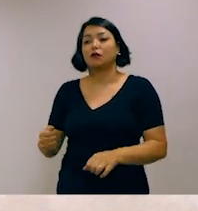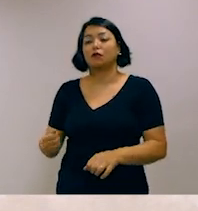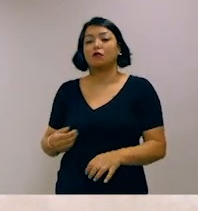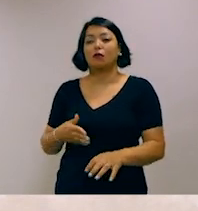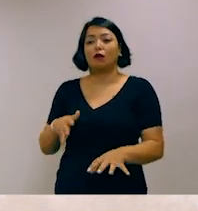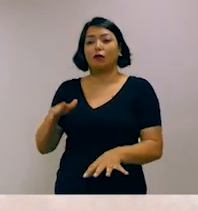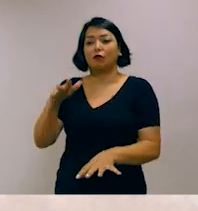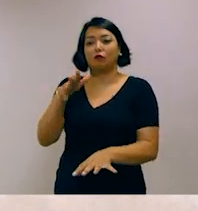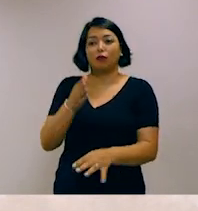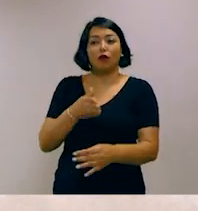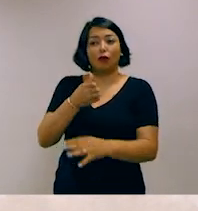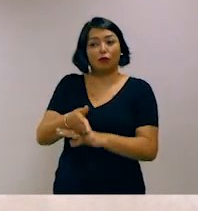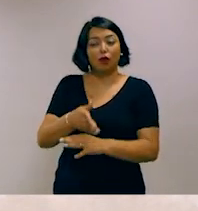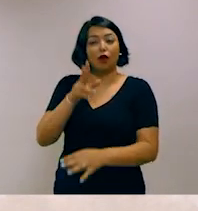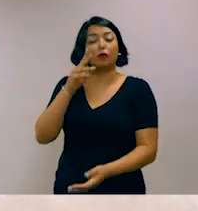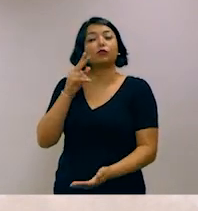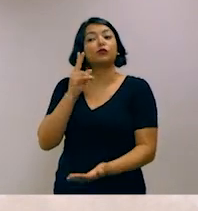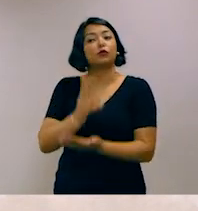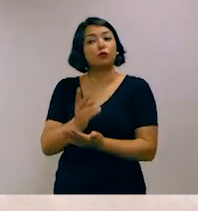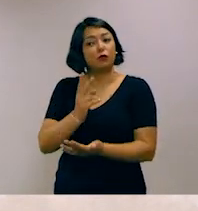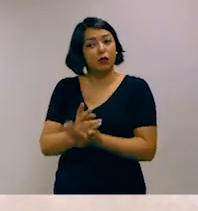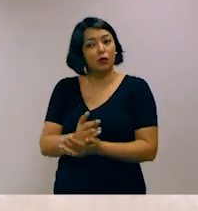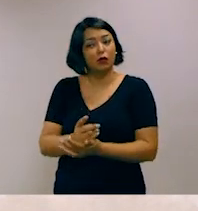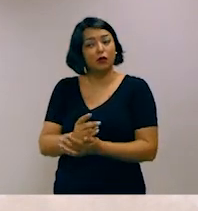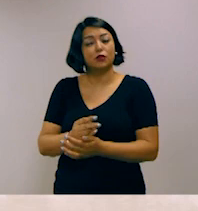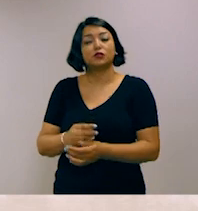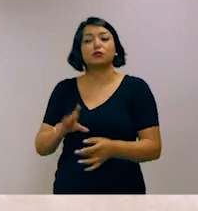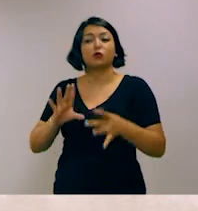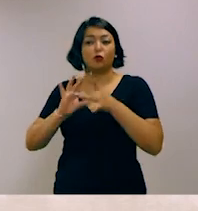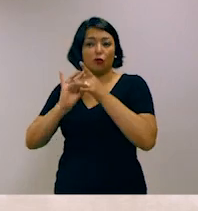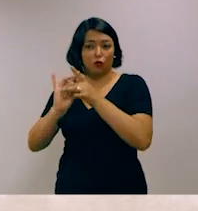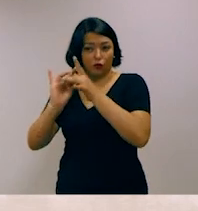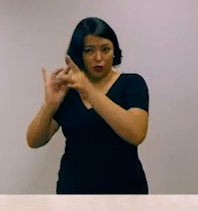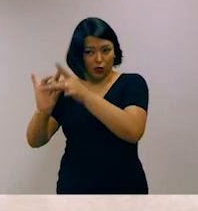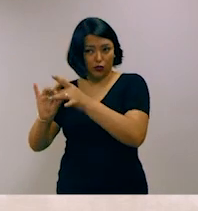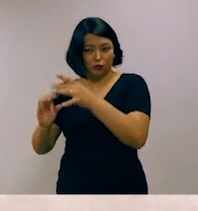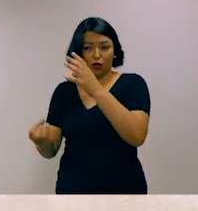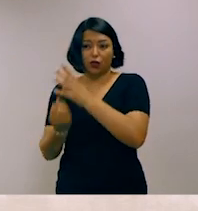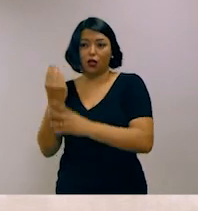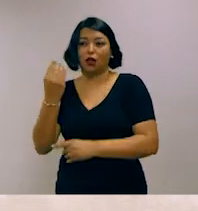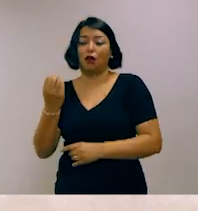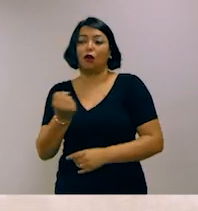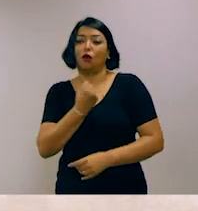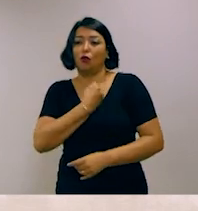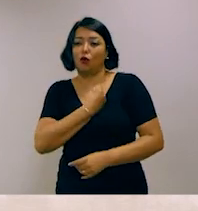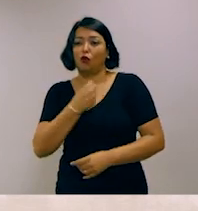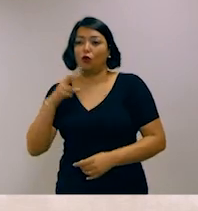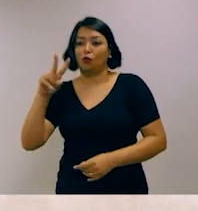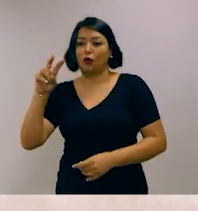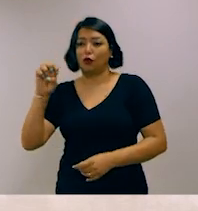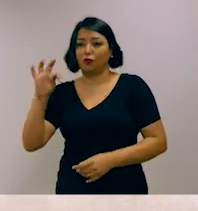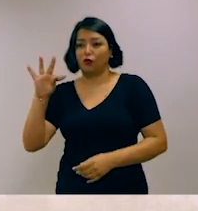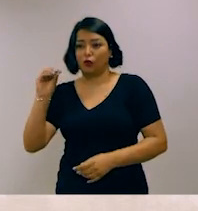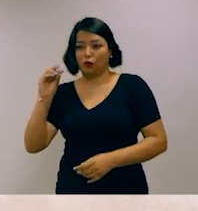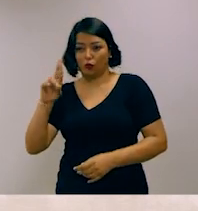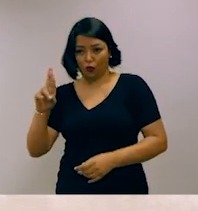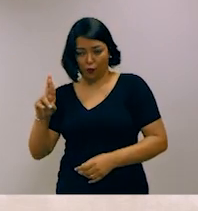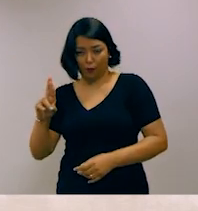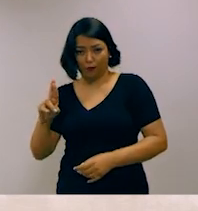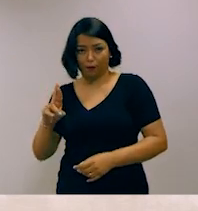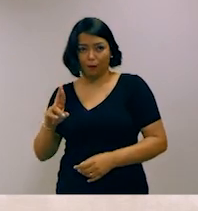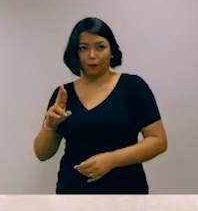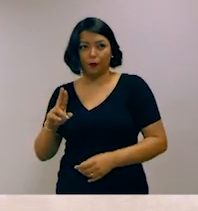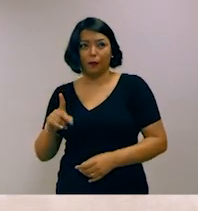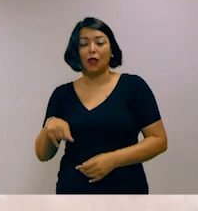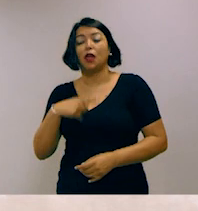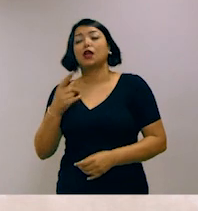in the same context so that it can predict the vectorial representation of these words. On this